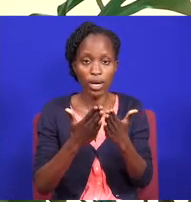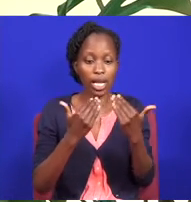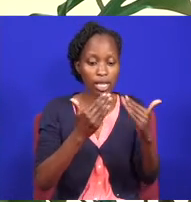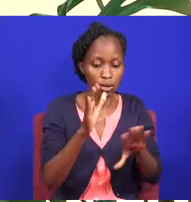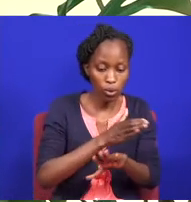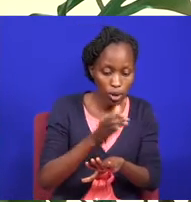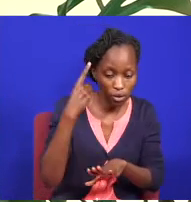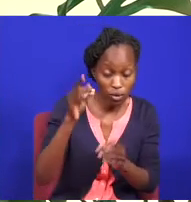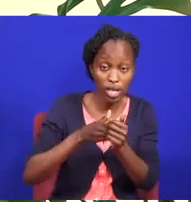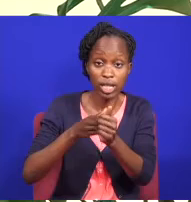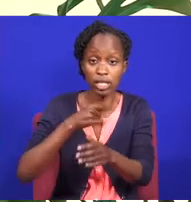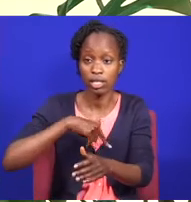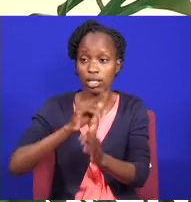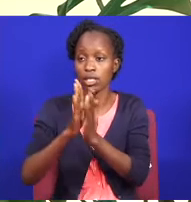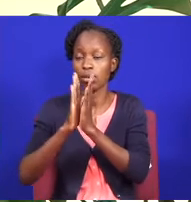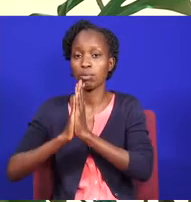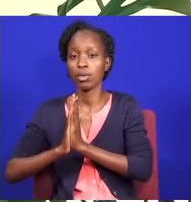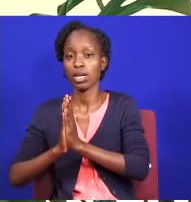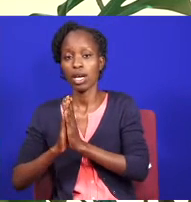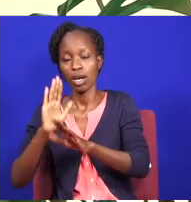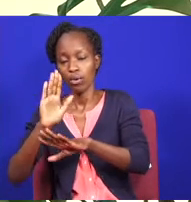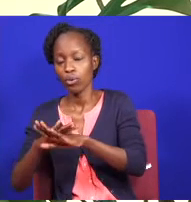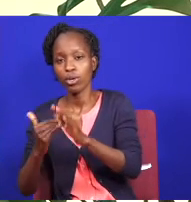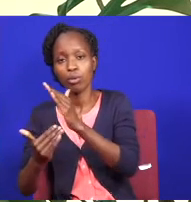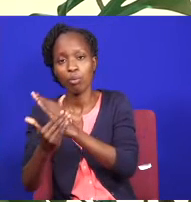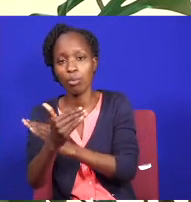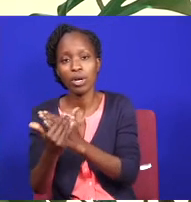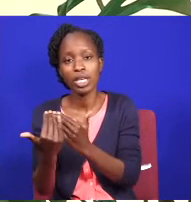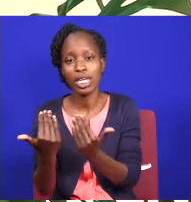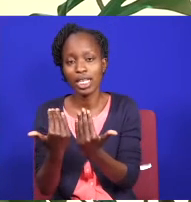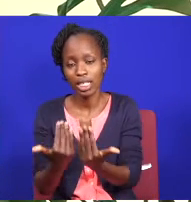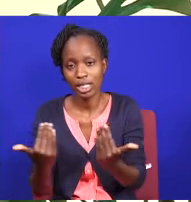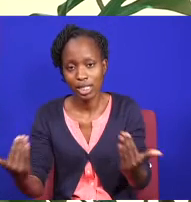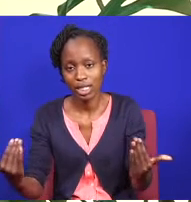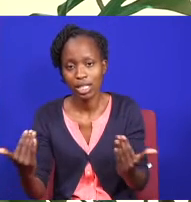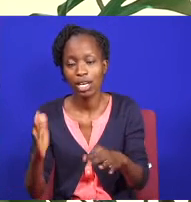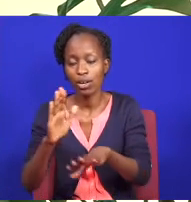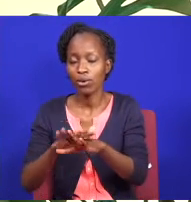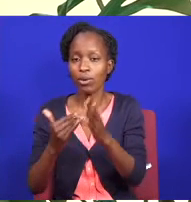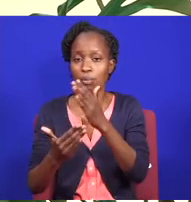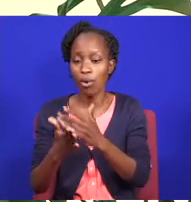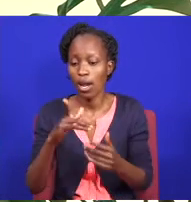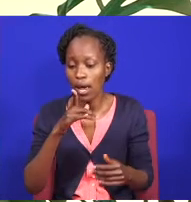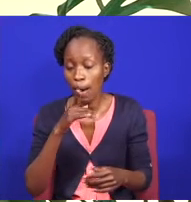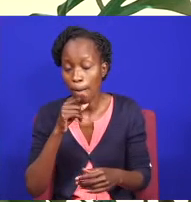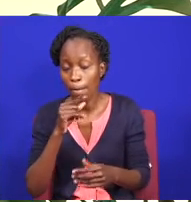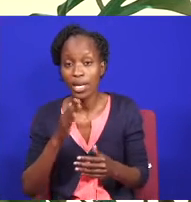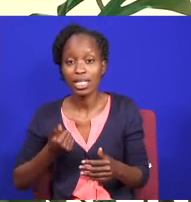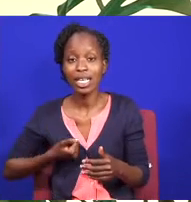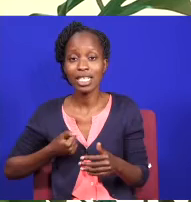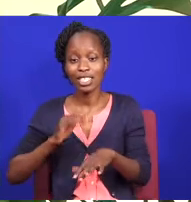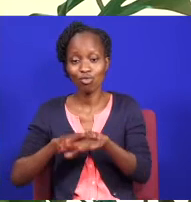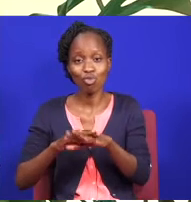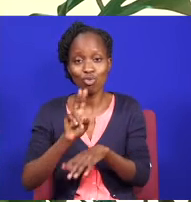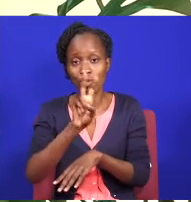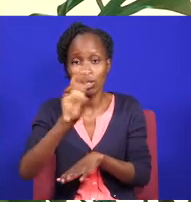We really appreciate you. Good morning, boys and girls. Good morning, guys. It's good to see all of you today and to